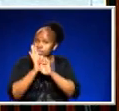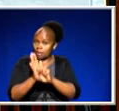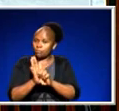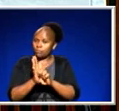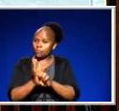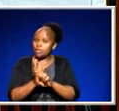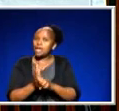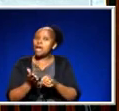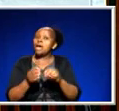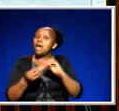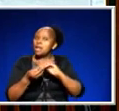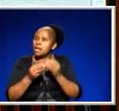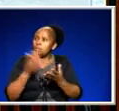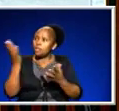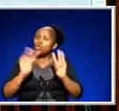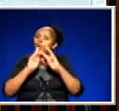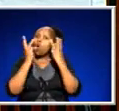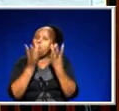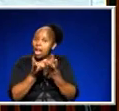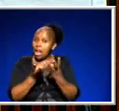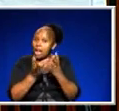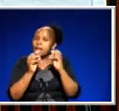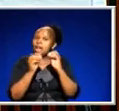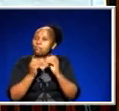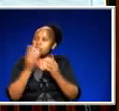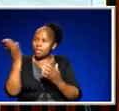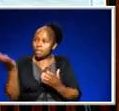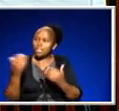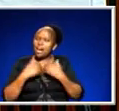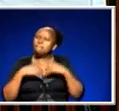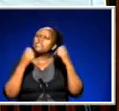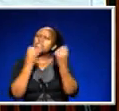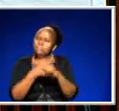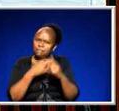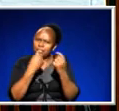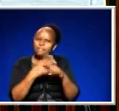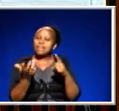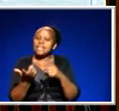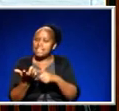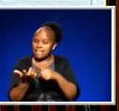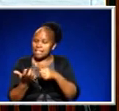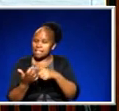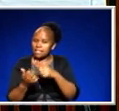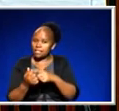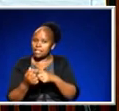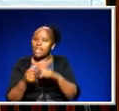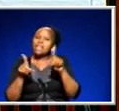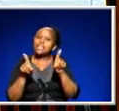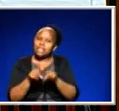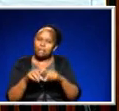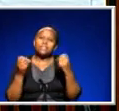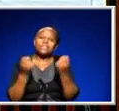This number, this whole number, it has different digits, therefore different